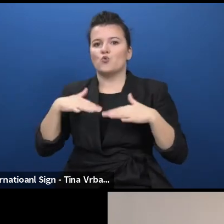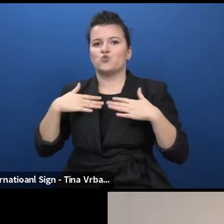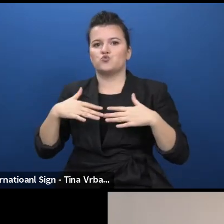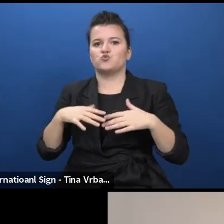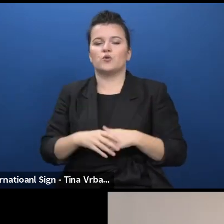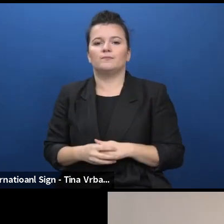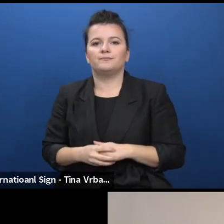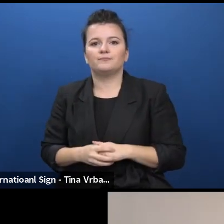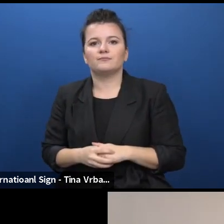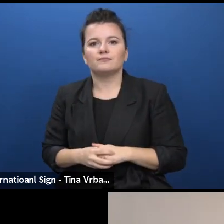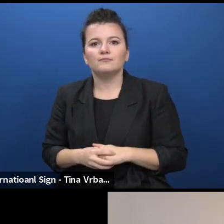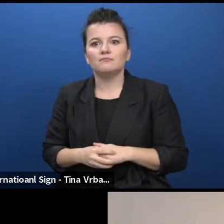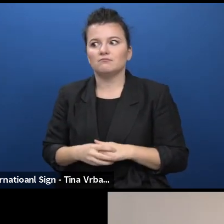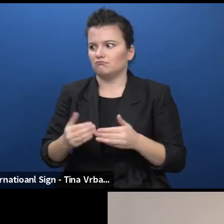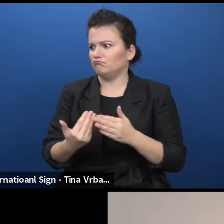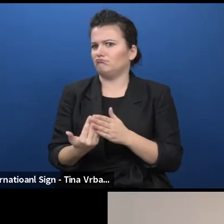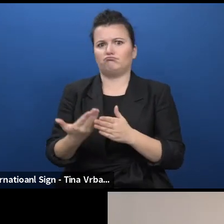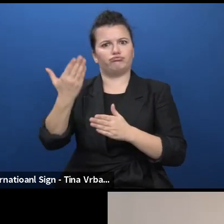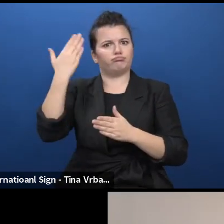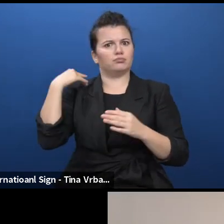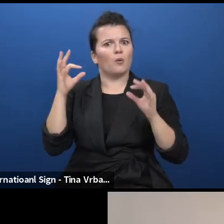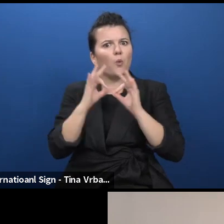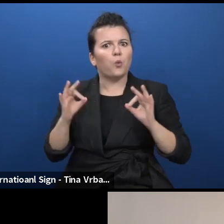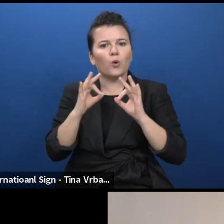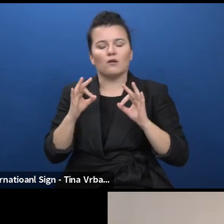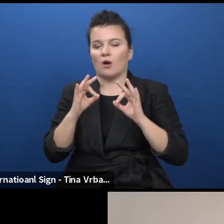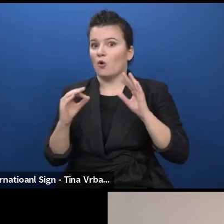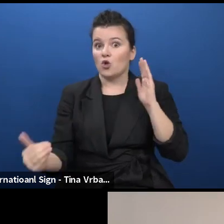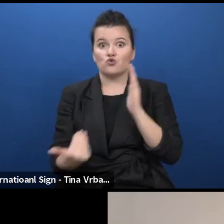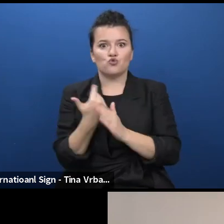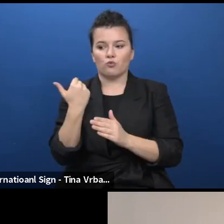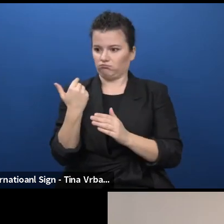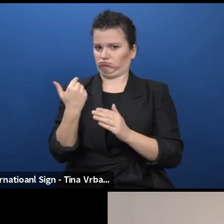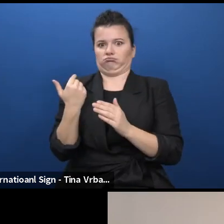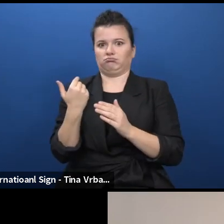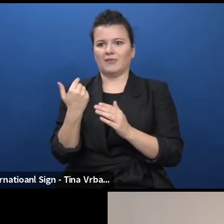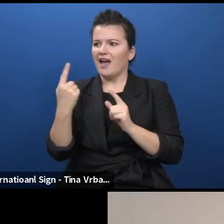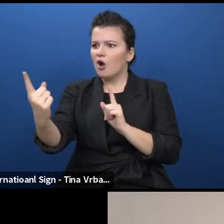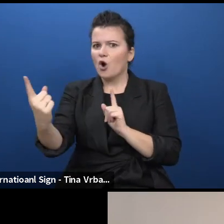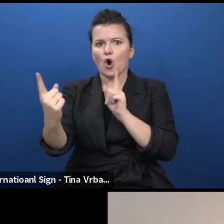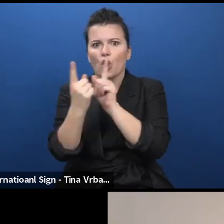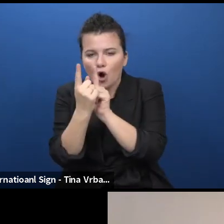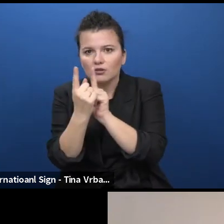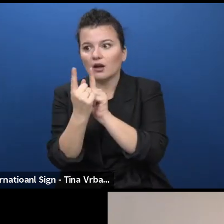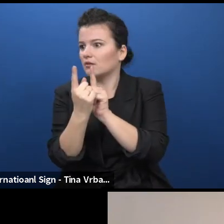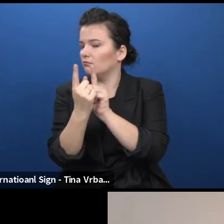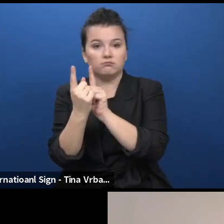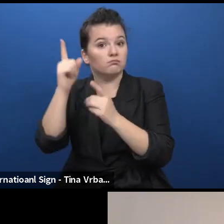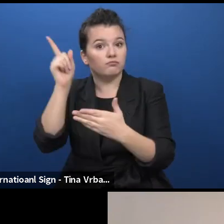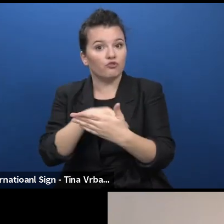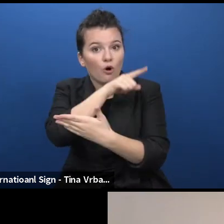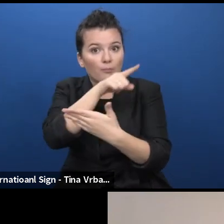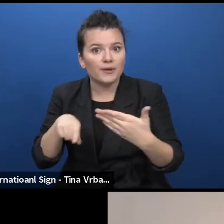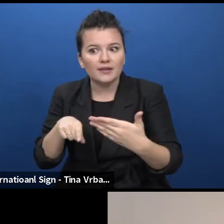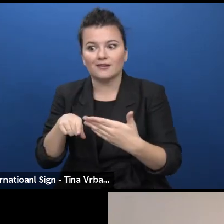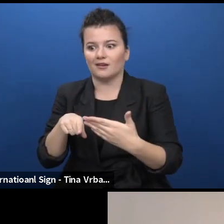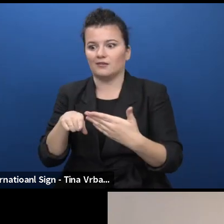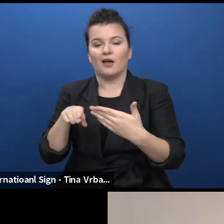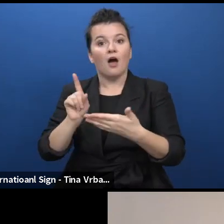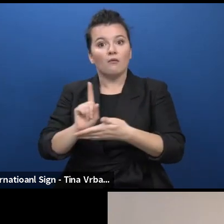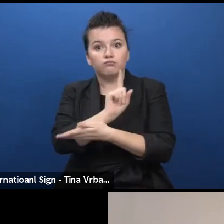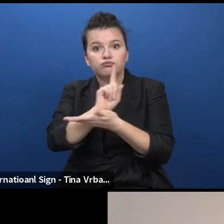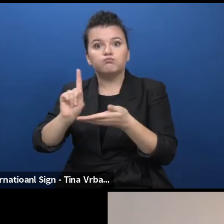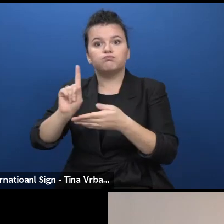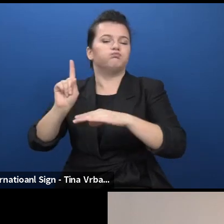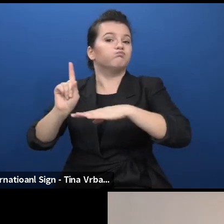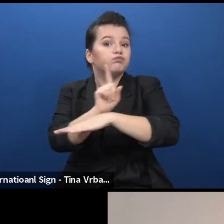the impossibility of direct contact, the absence of presence. And this barrier affects all layers